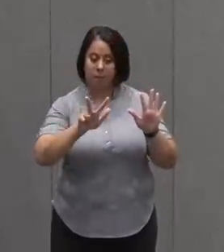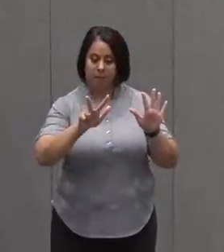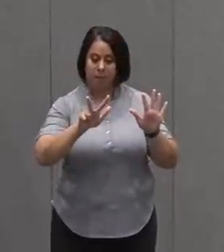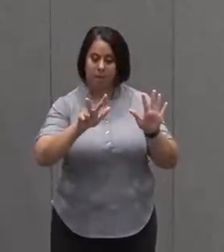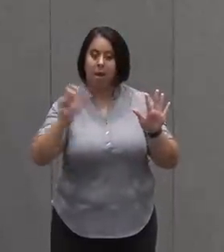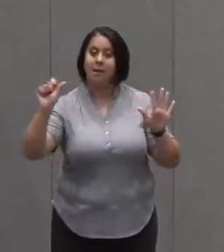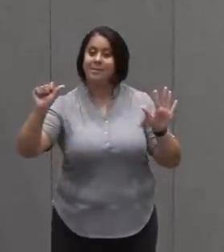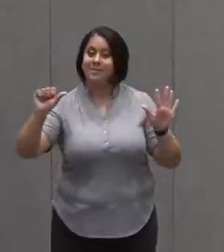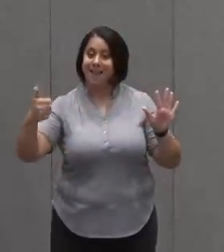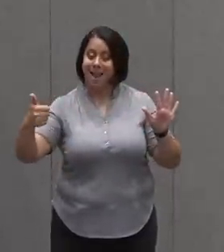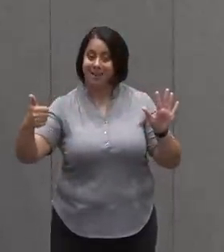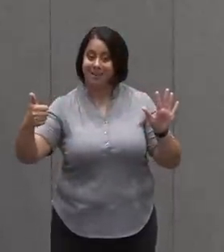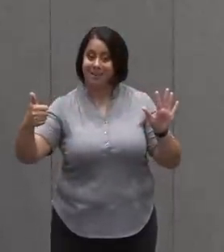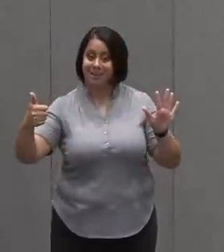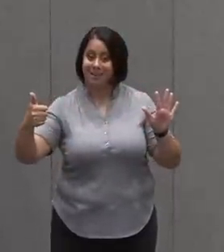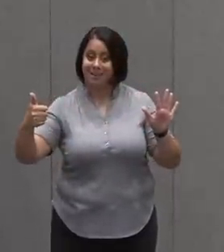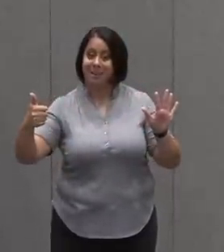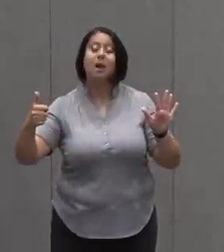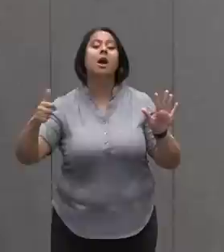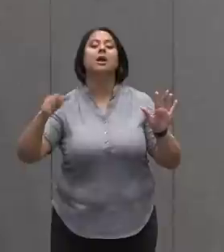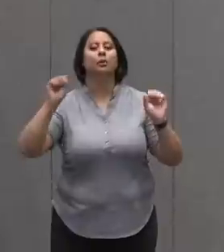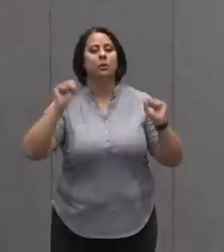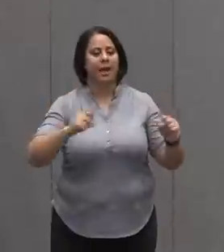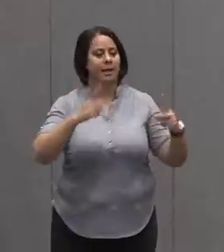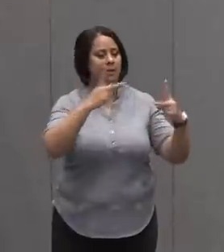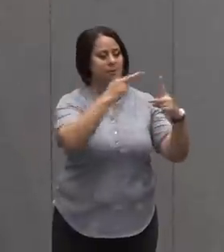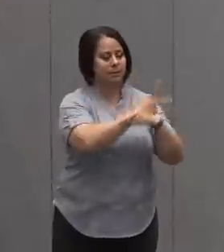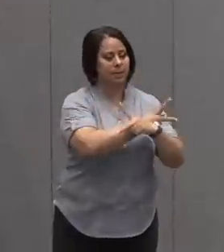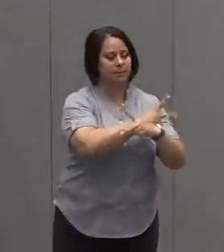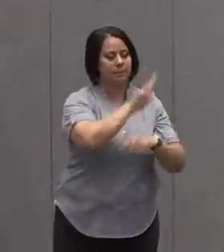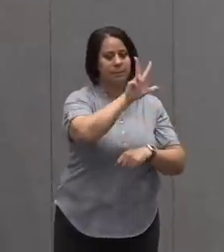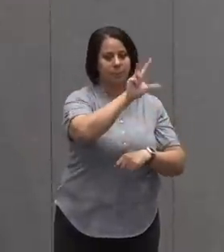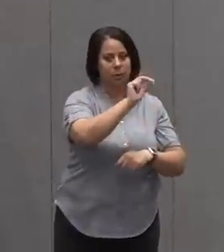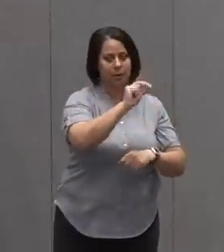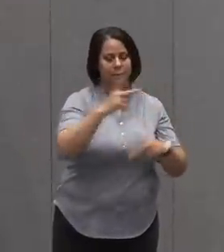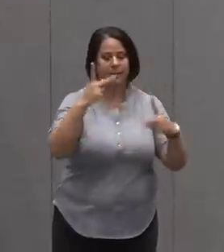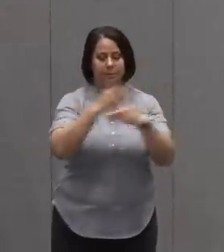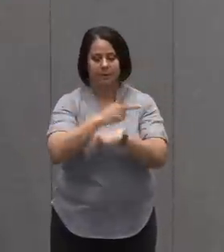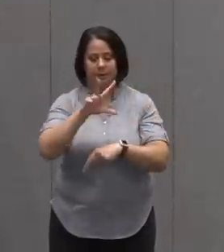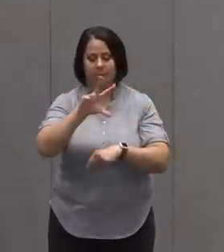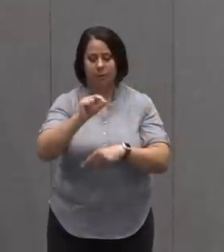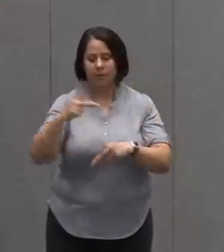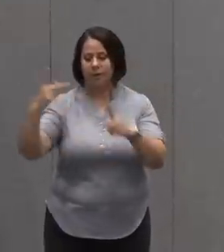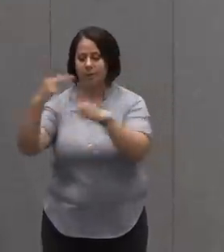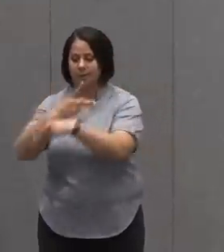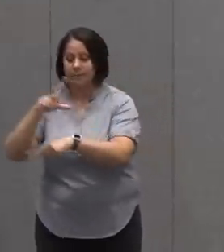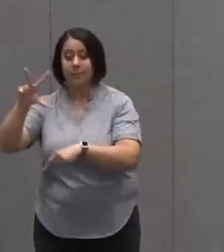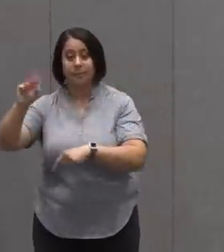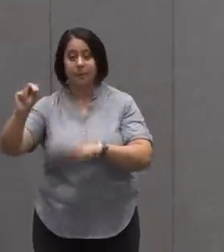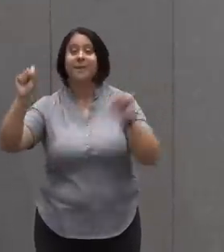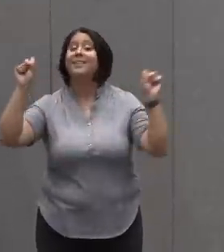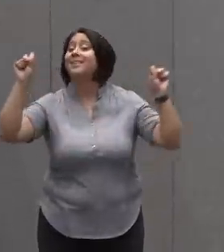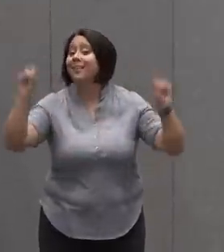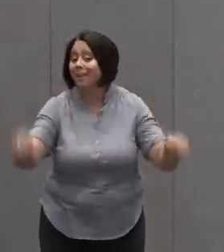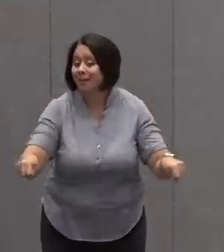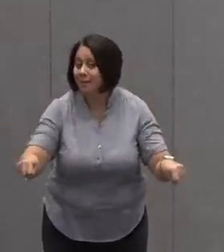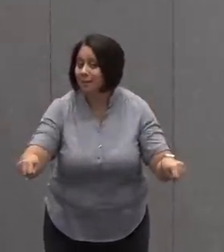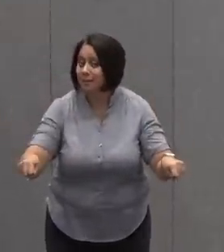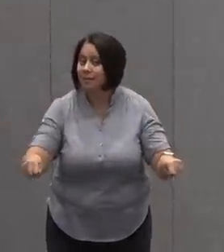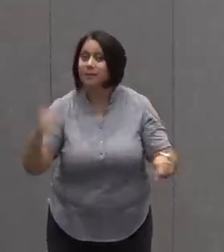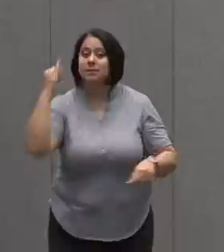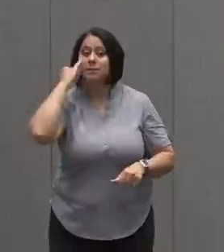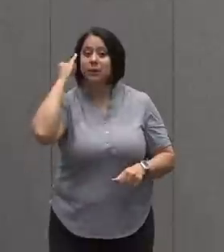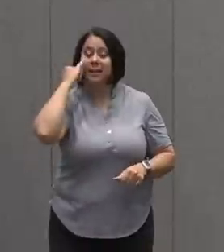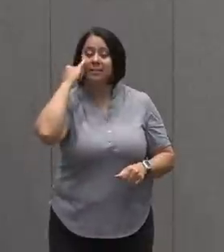5, 3, and 10 are all multiples of 30. So however I count them, if I want to do 5, 10, 15, 20, 25,